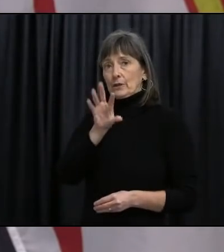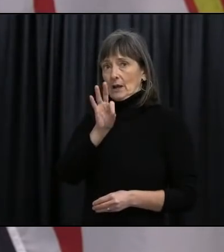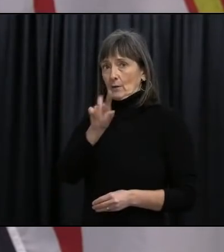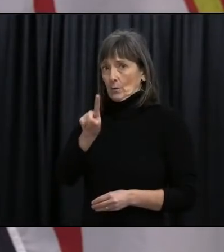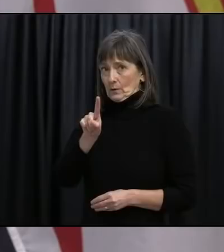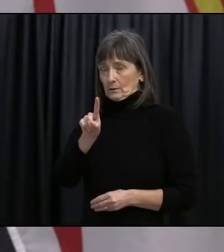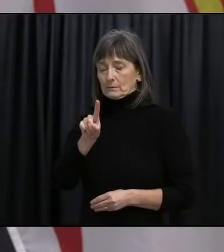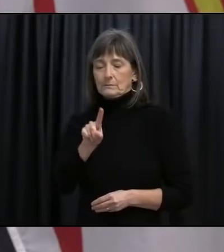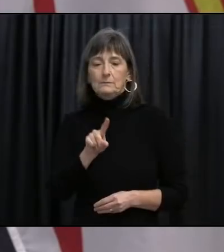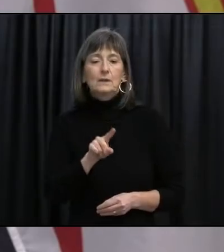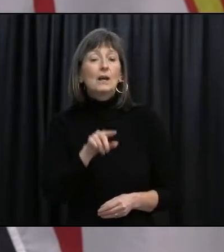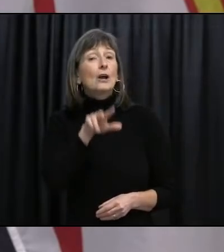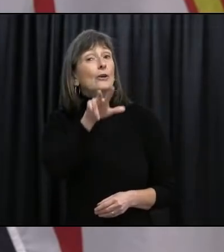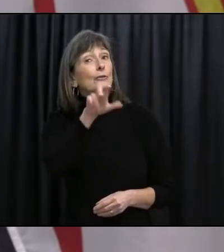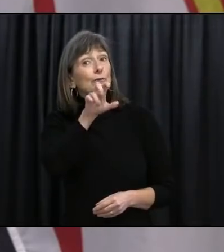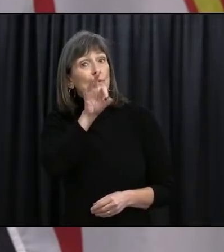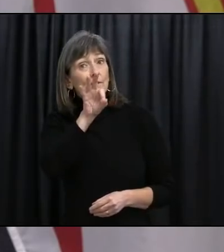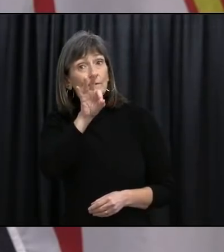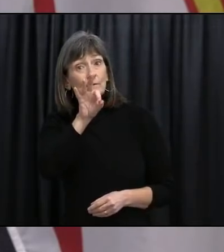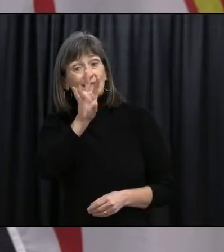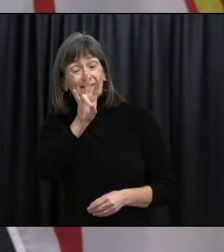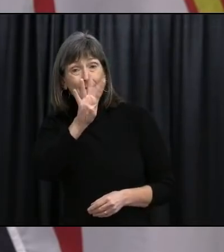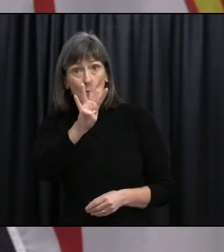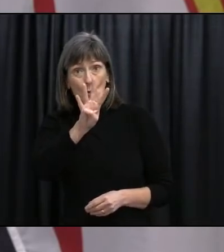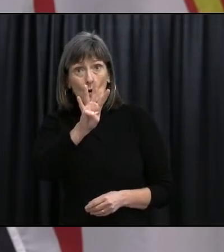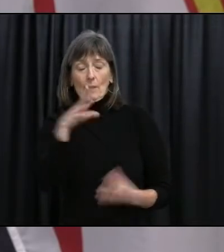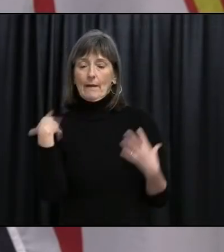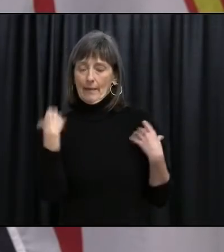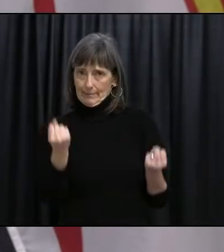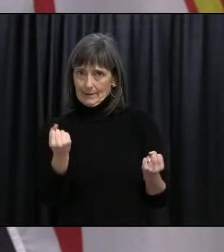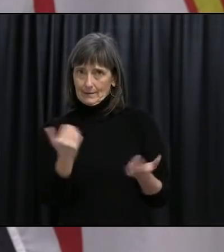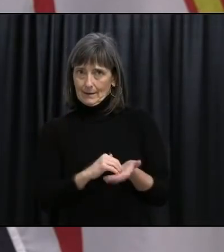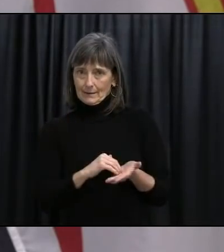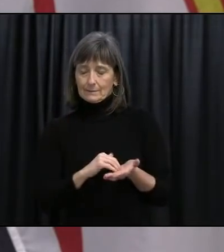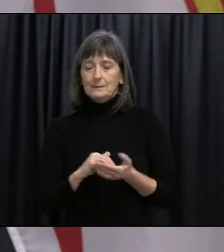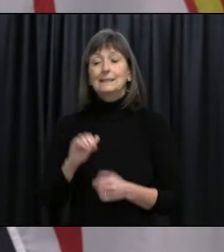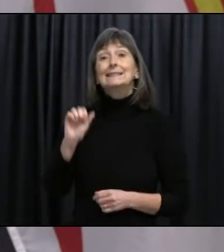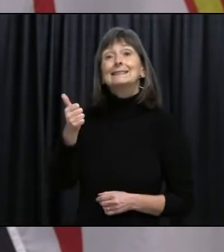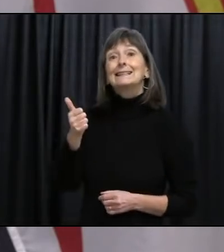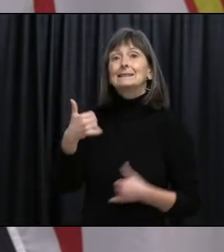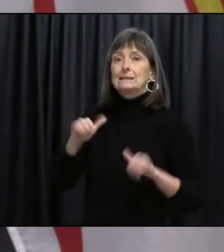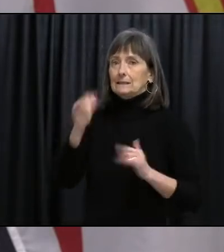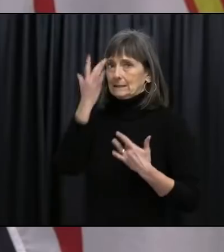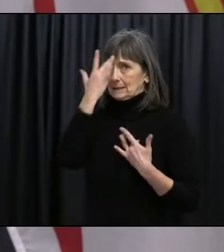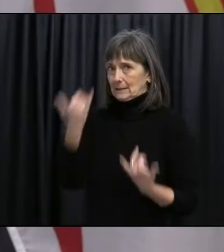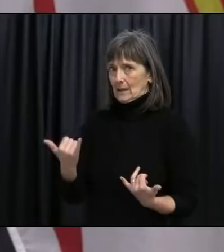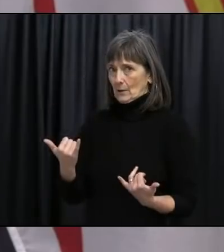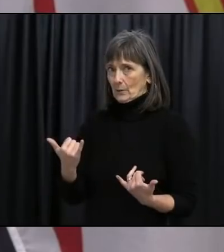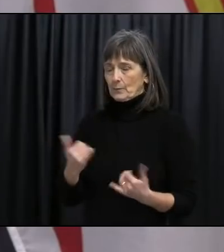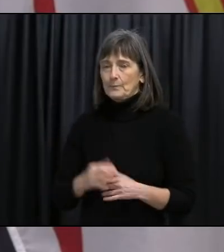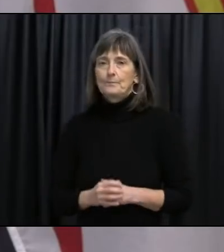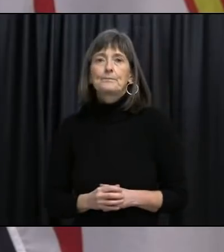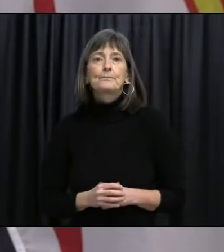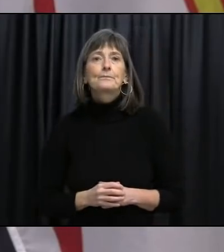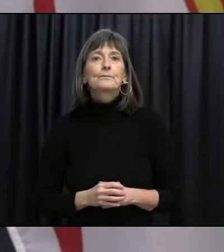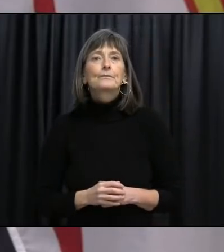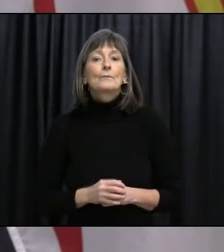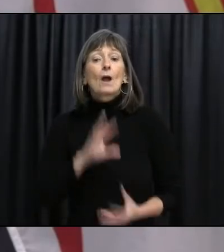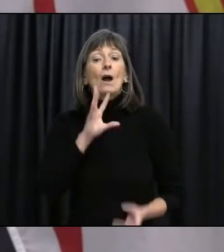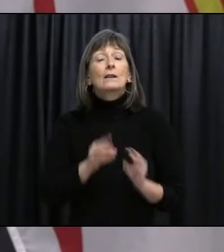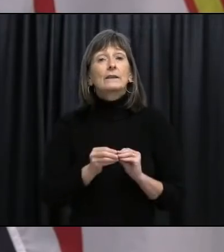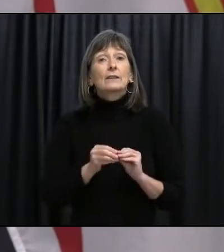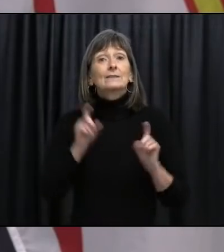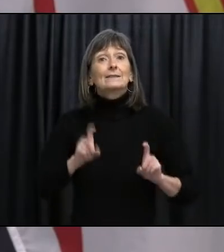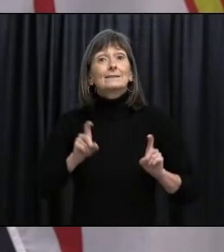391. 374 people have now recovered, with 10 active cases. In total, we have tested